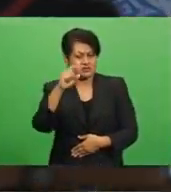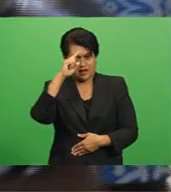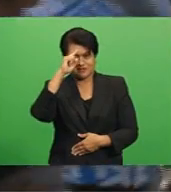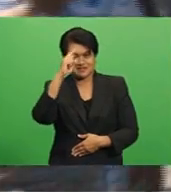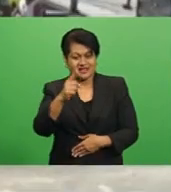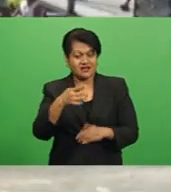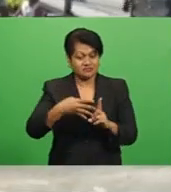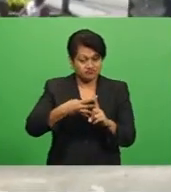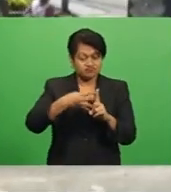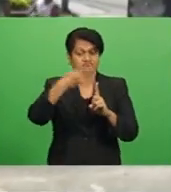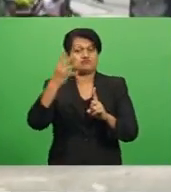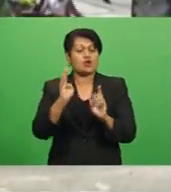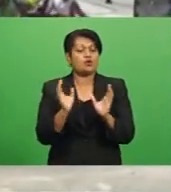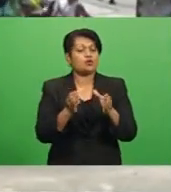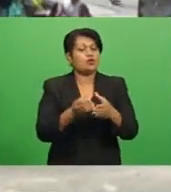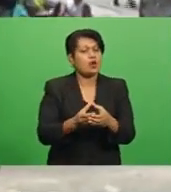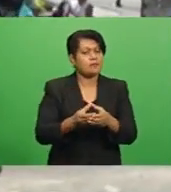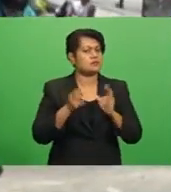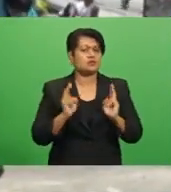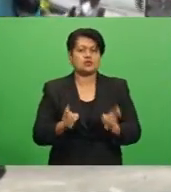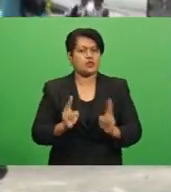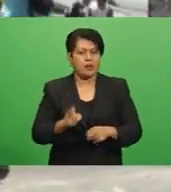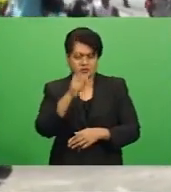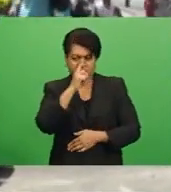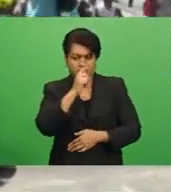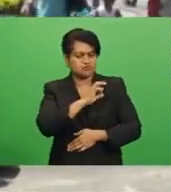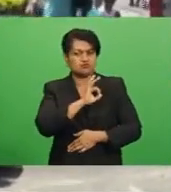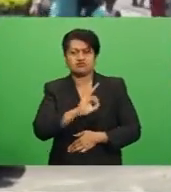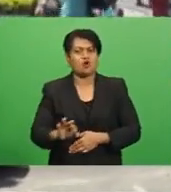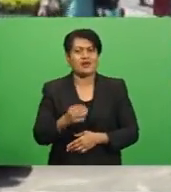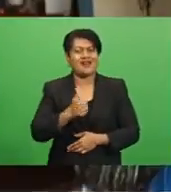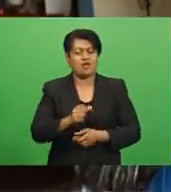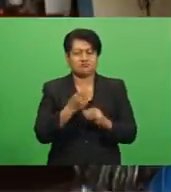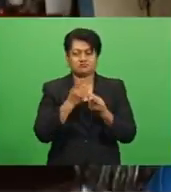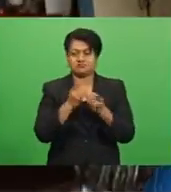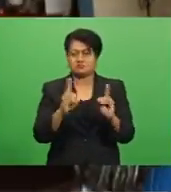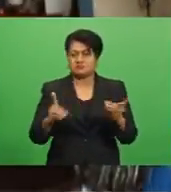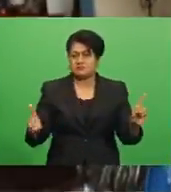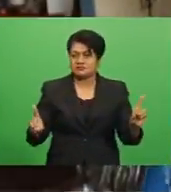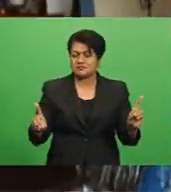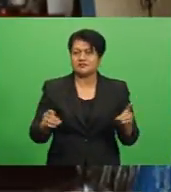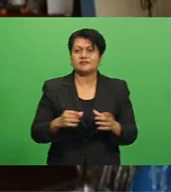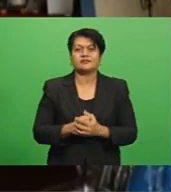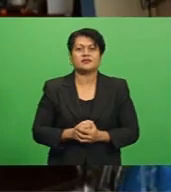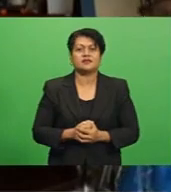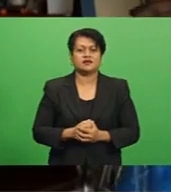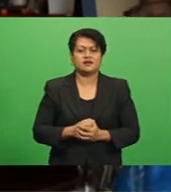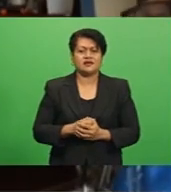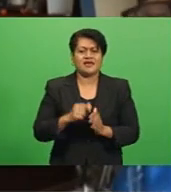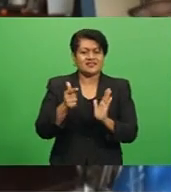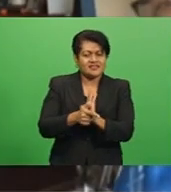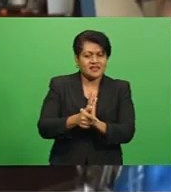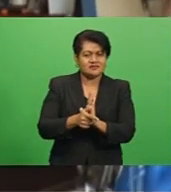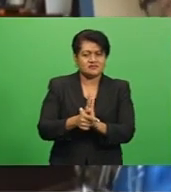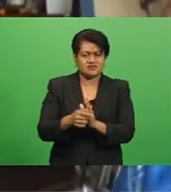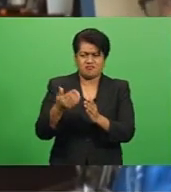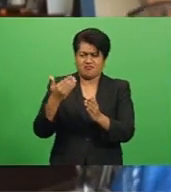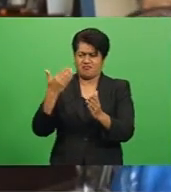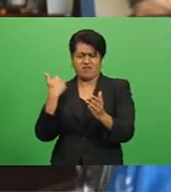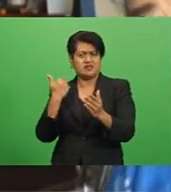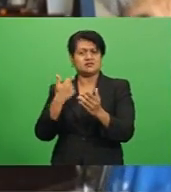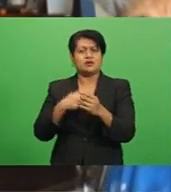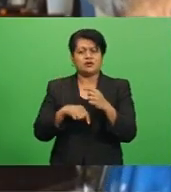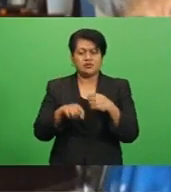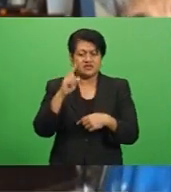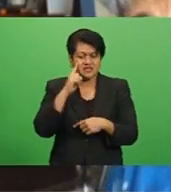LGBTQI group are normal people and should not be discriminated against. Times, especially what we have found in the past, is that they are the